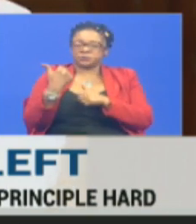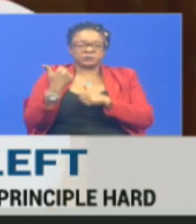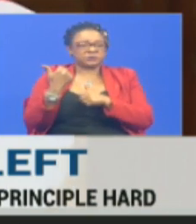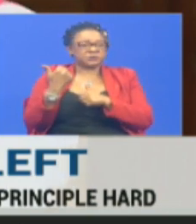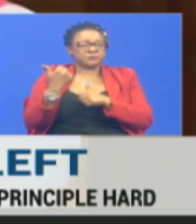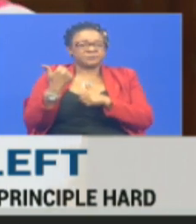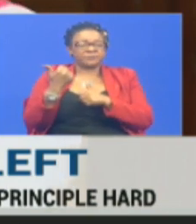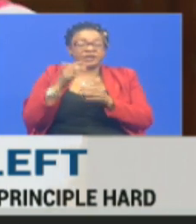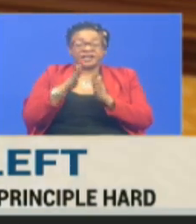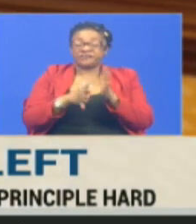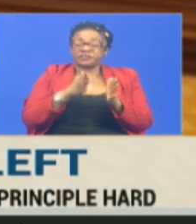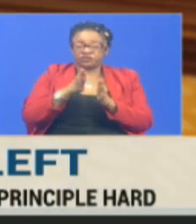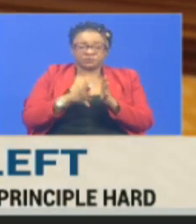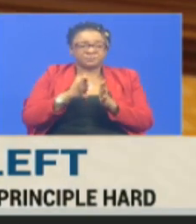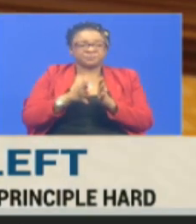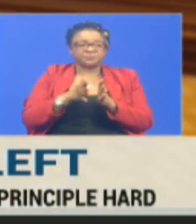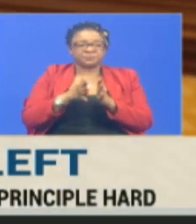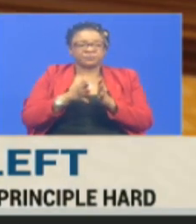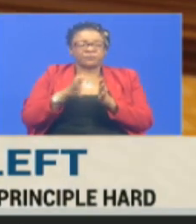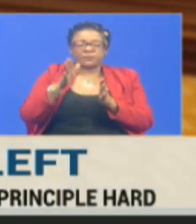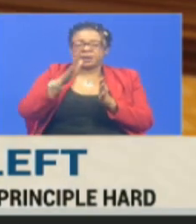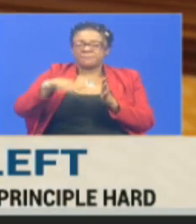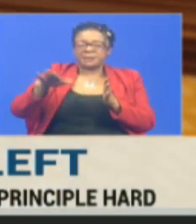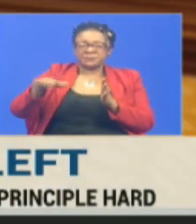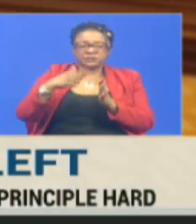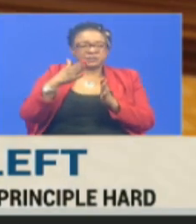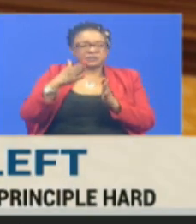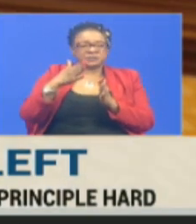Naivasha. The parliamentarians